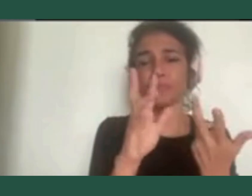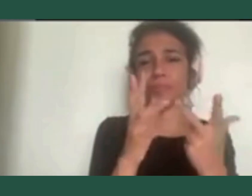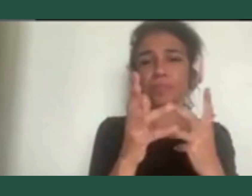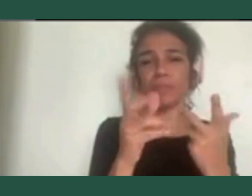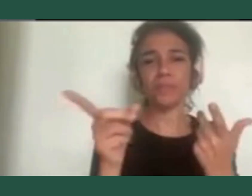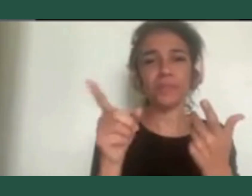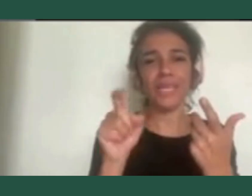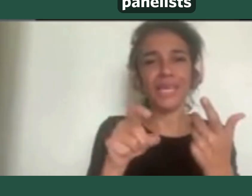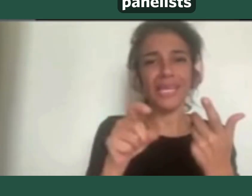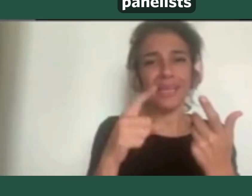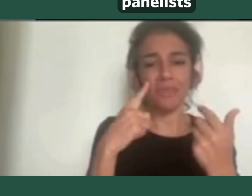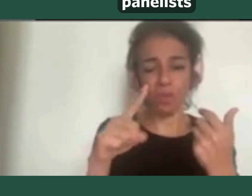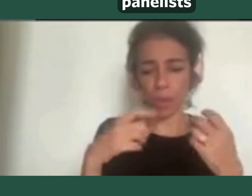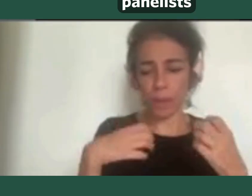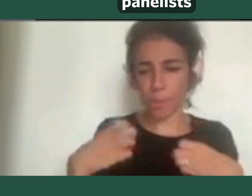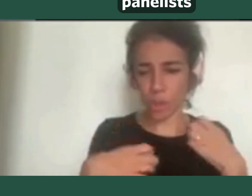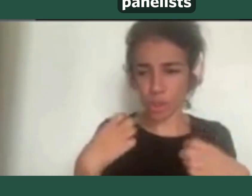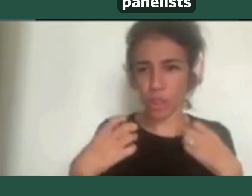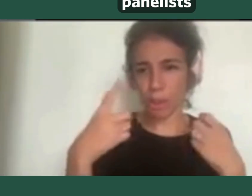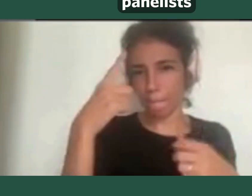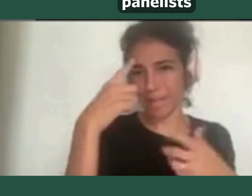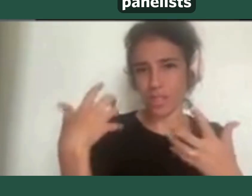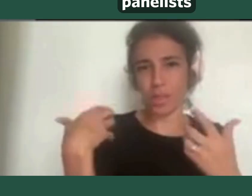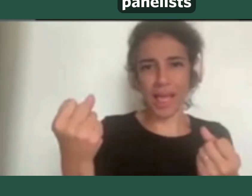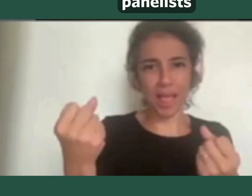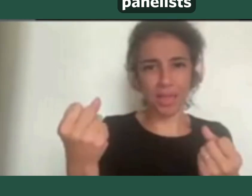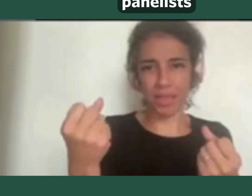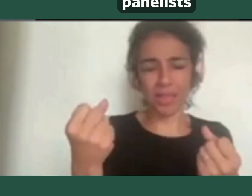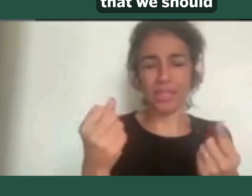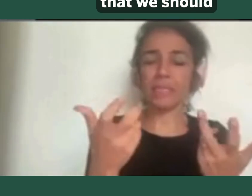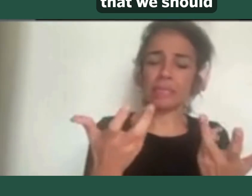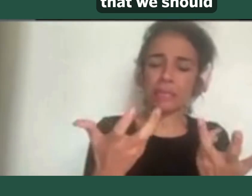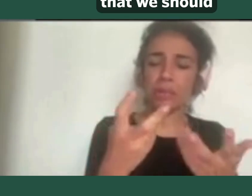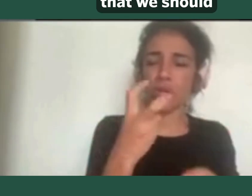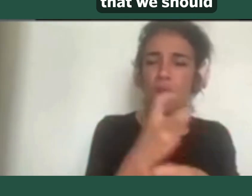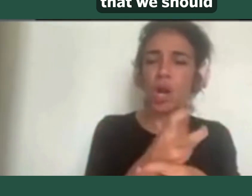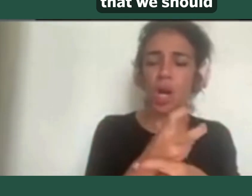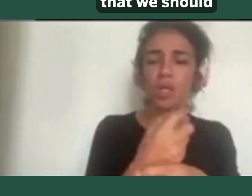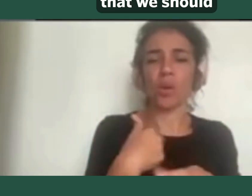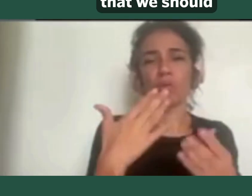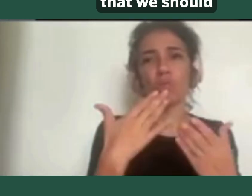emotional and mental health. And so I'm so grateful for our other panelists